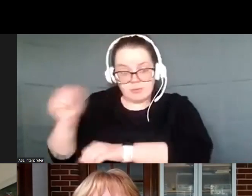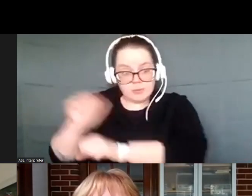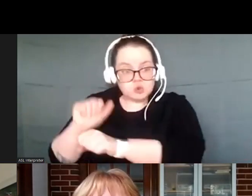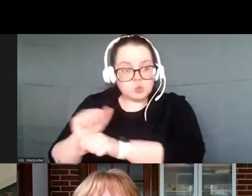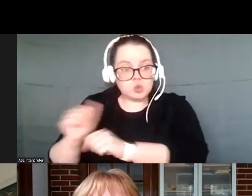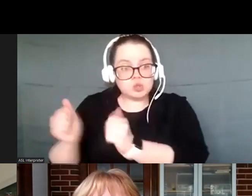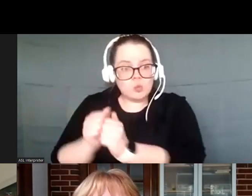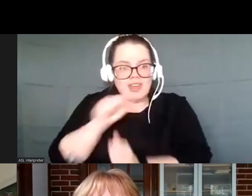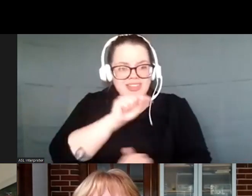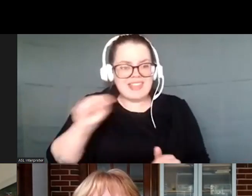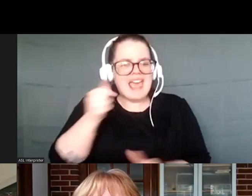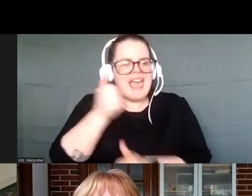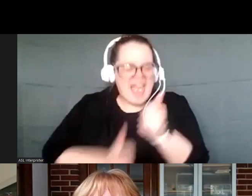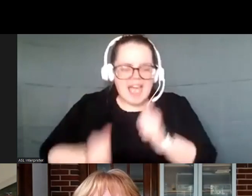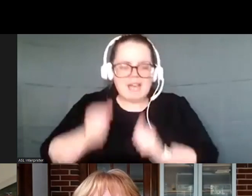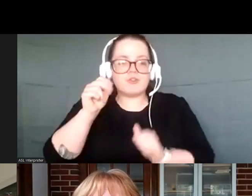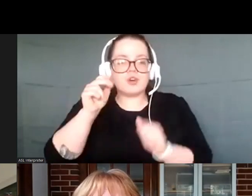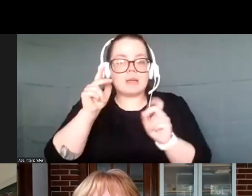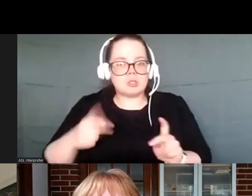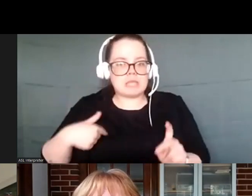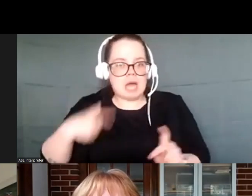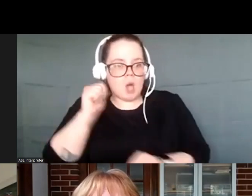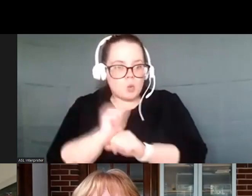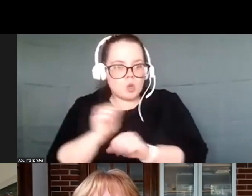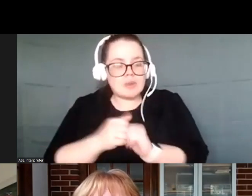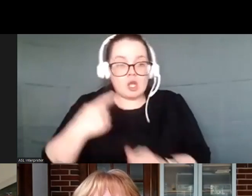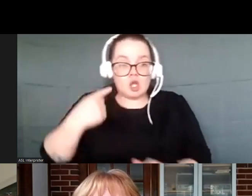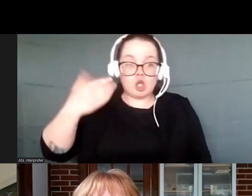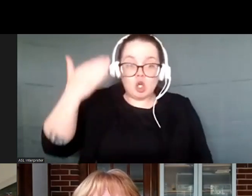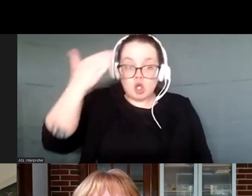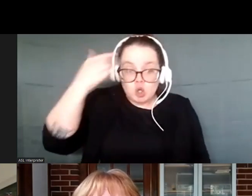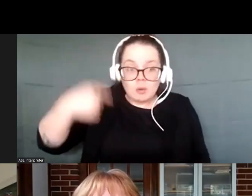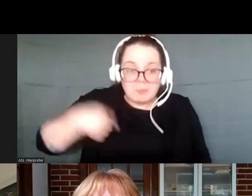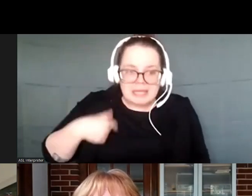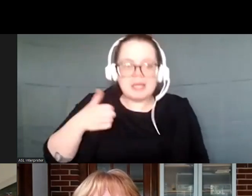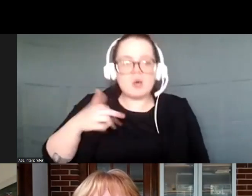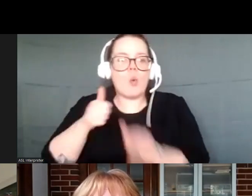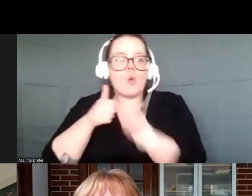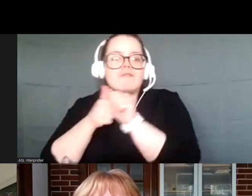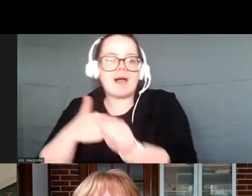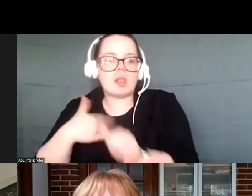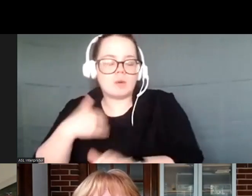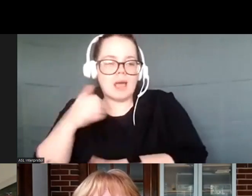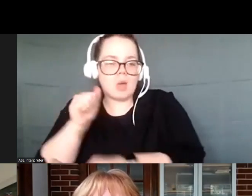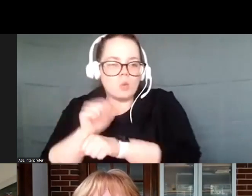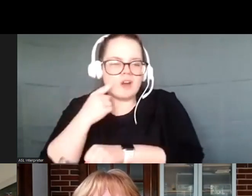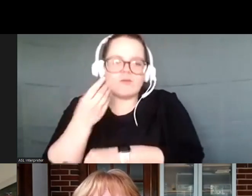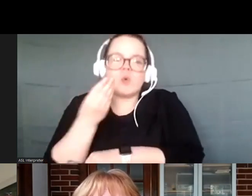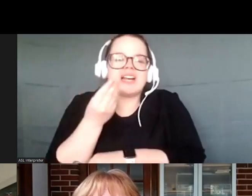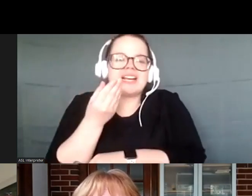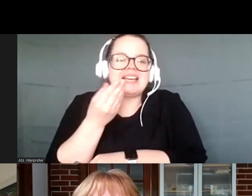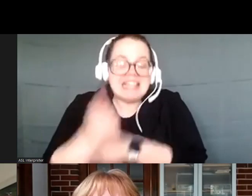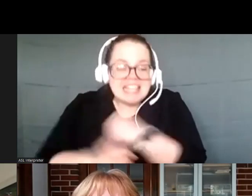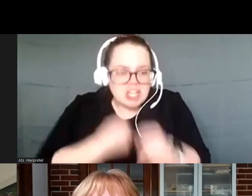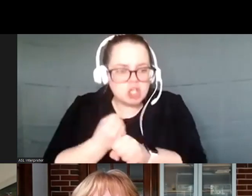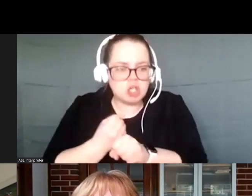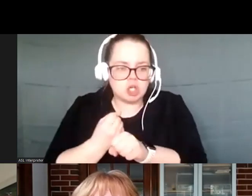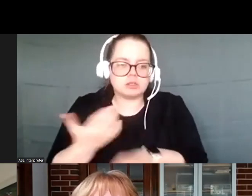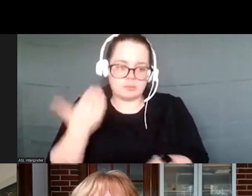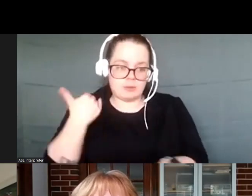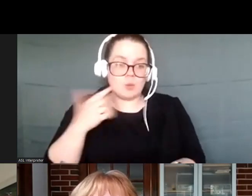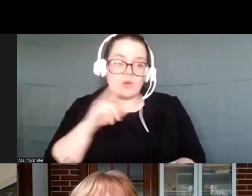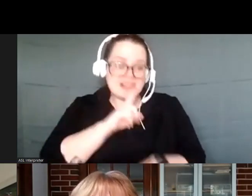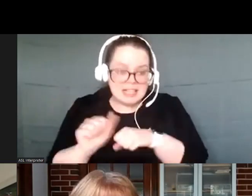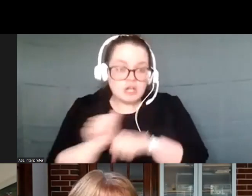or knew me or were following my work for some years, literally, before. It's very rare that, you know, something's going to happen